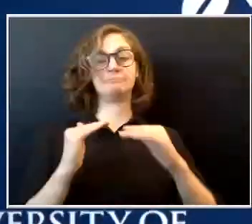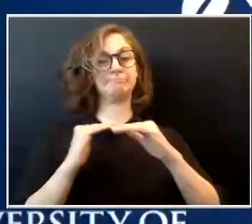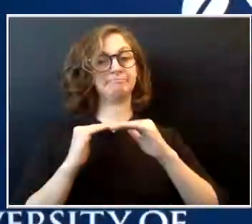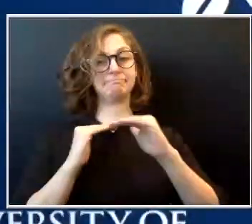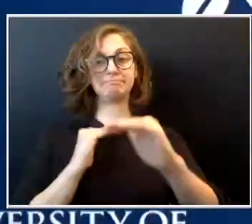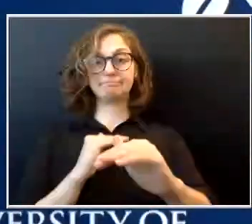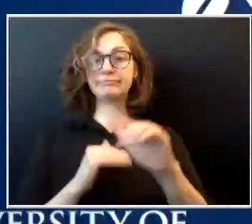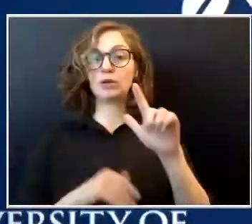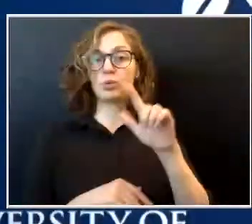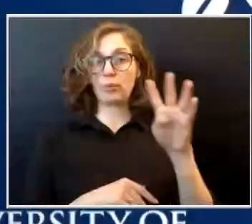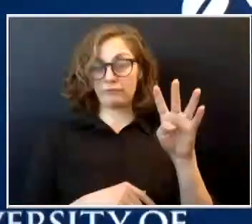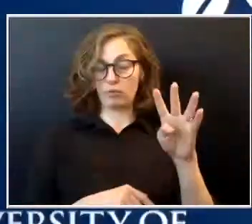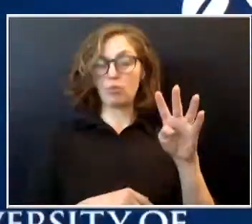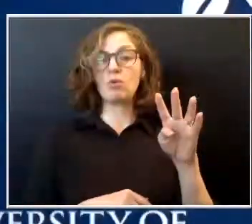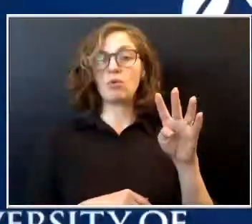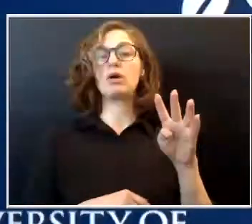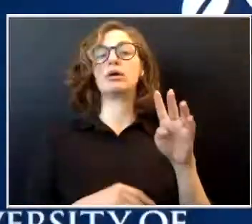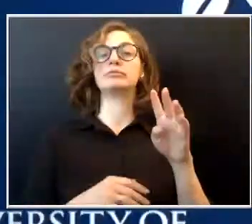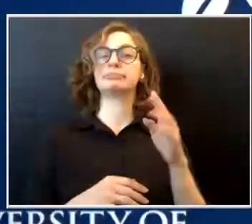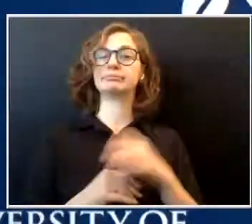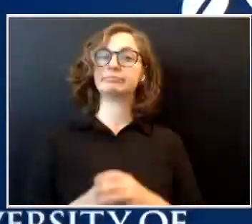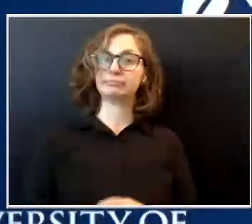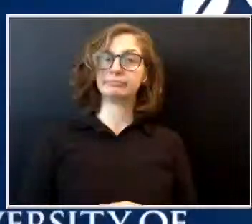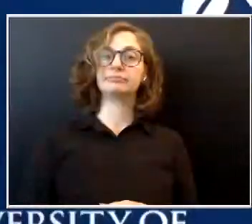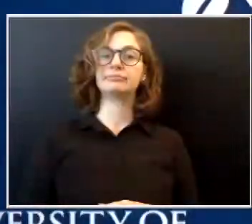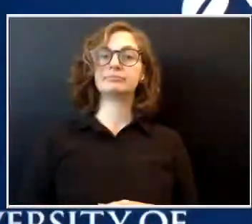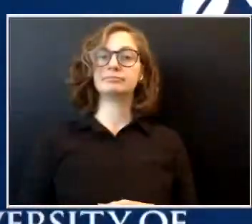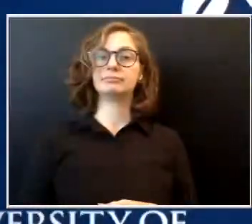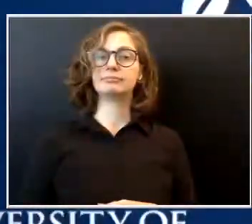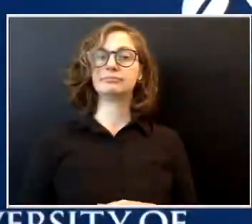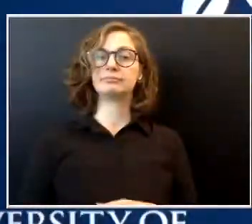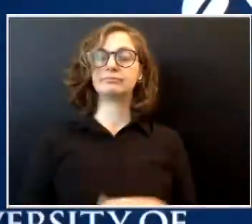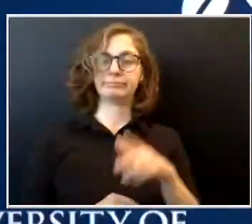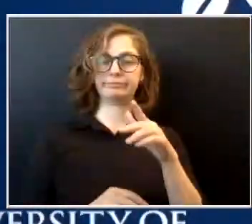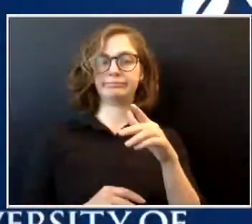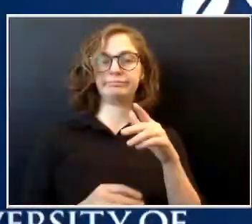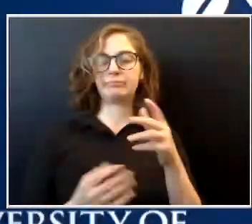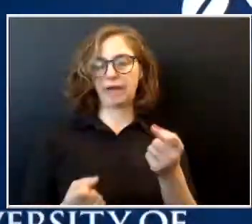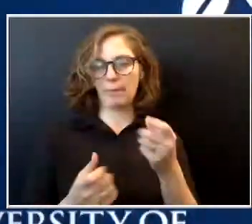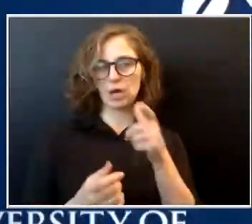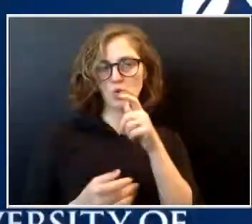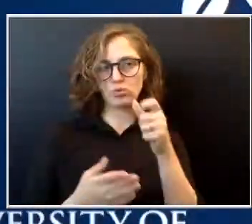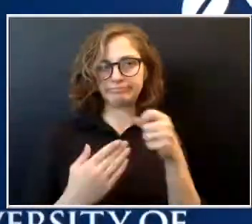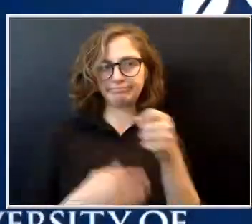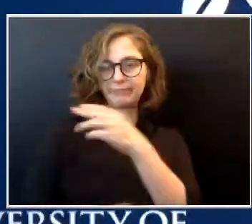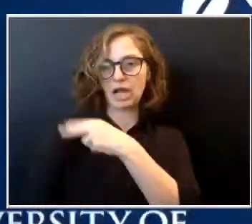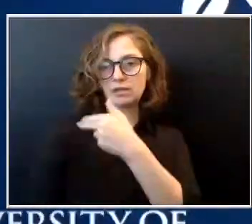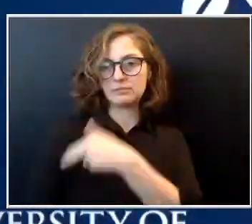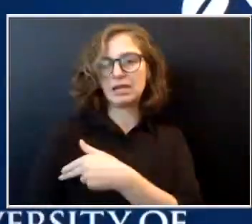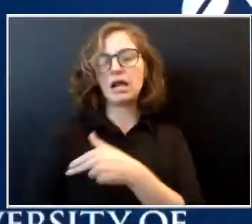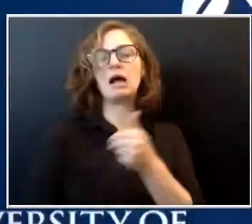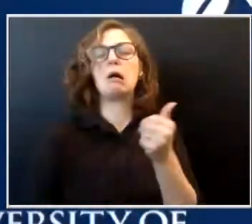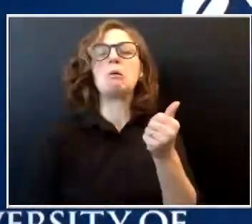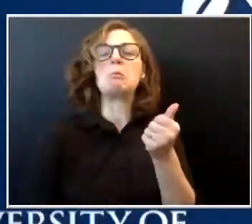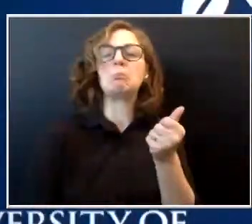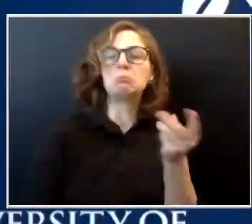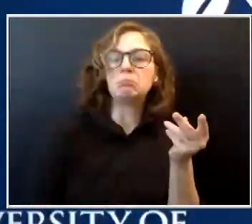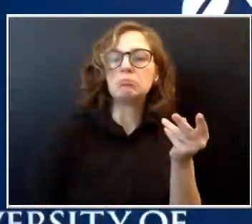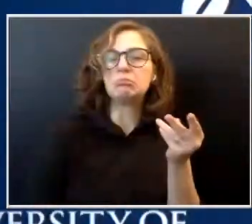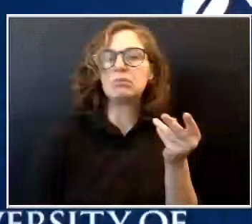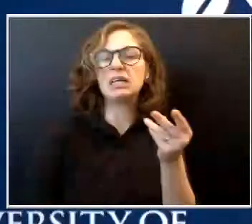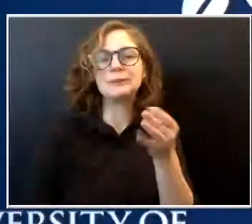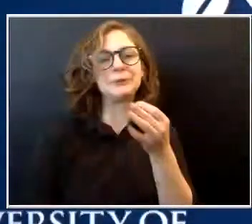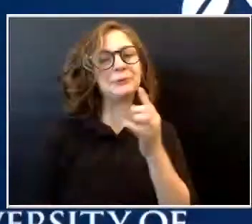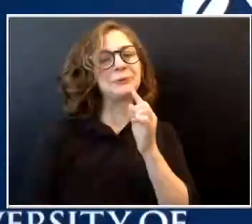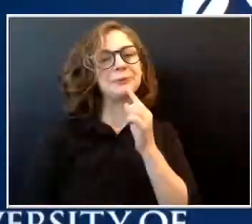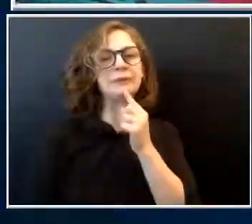cases in the hospital. Still a couple people with severe illness being in the ICU and on the ventilator as well.